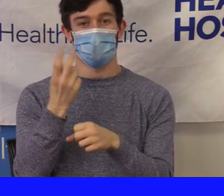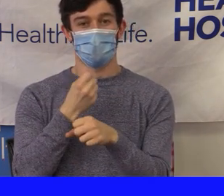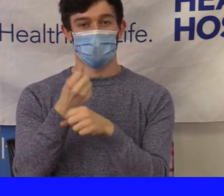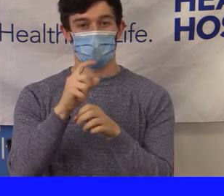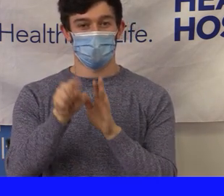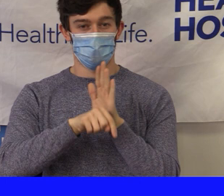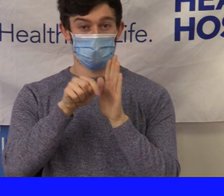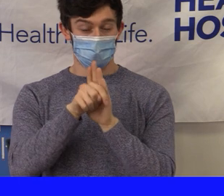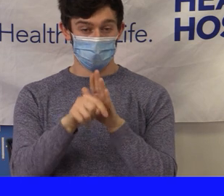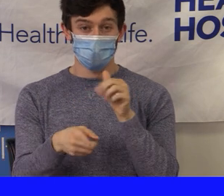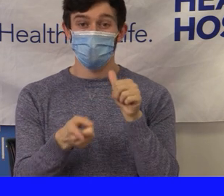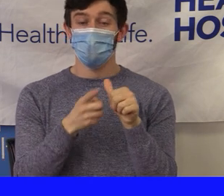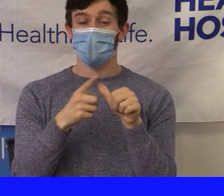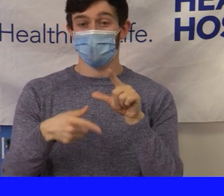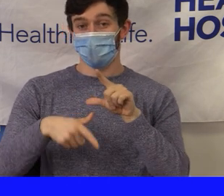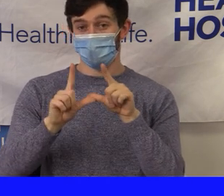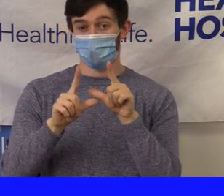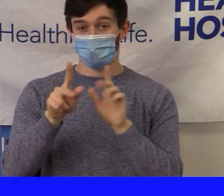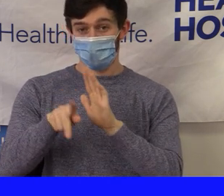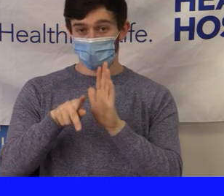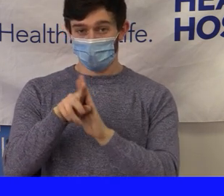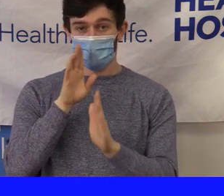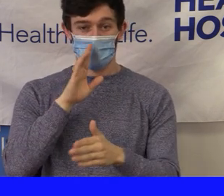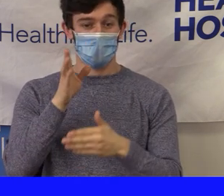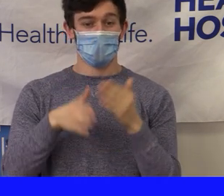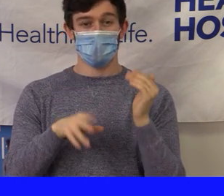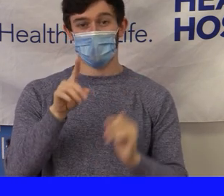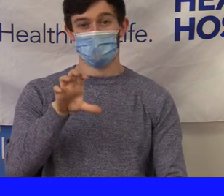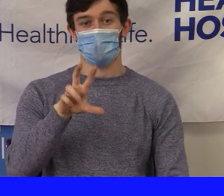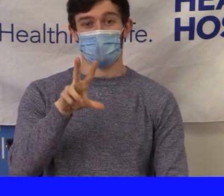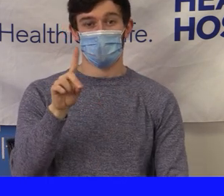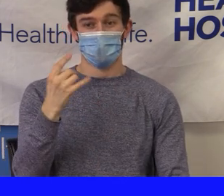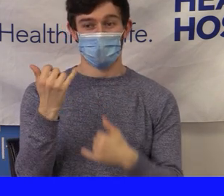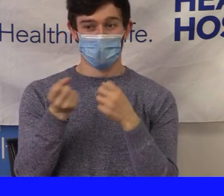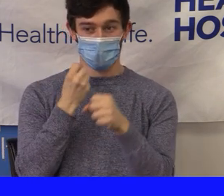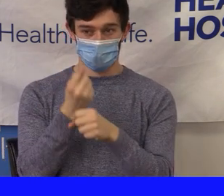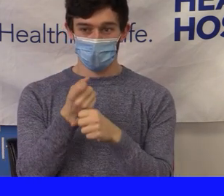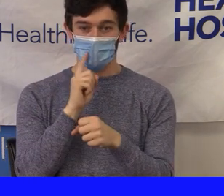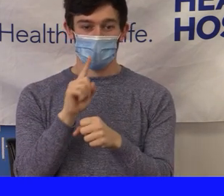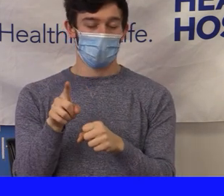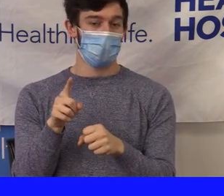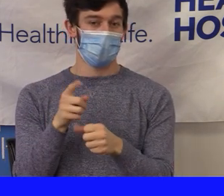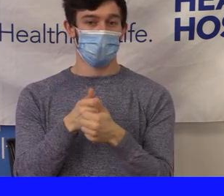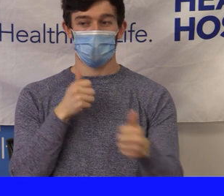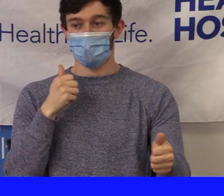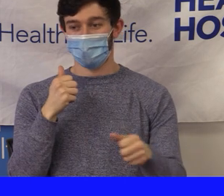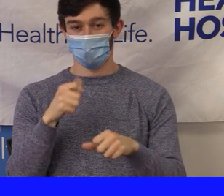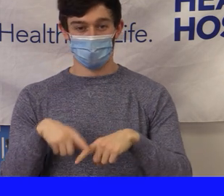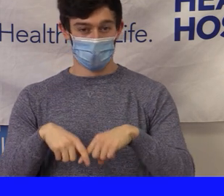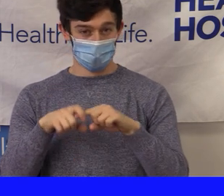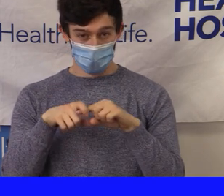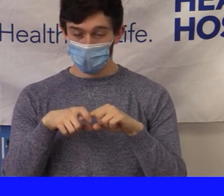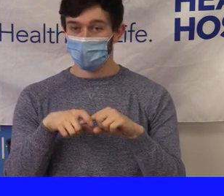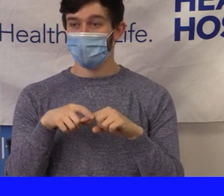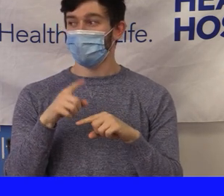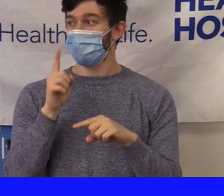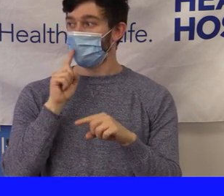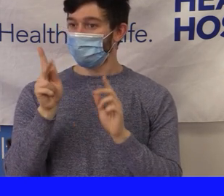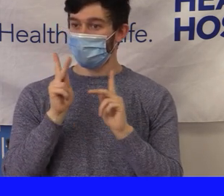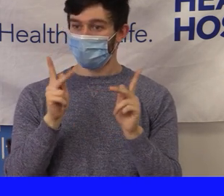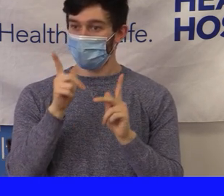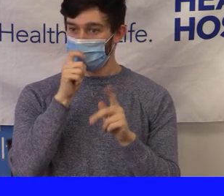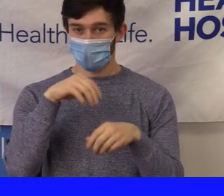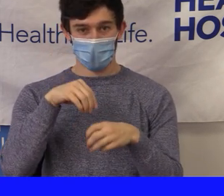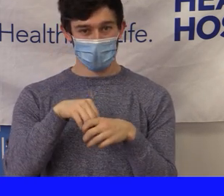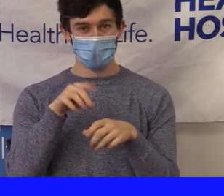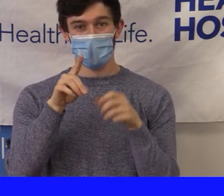first renewal period actually ends on December 31st of this year. To avoid disruption and care for the people who are in the custody of the New York City